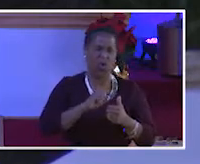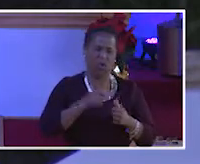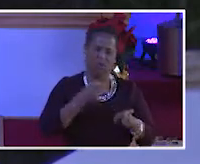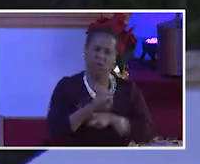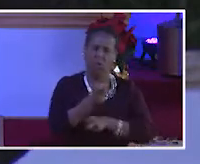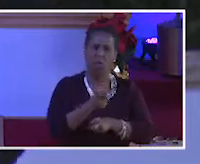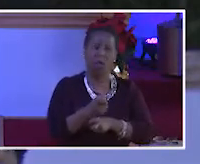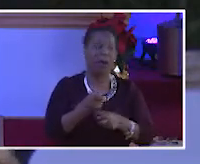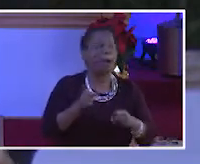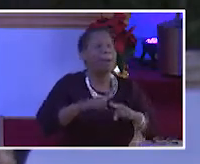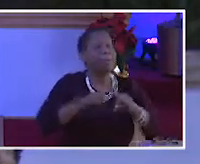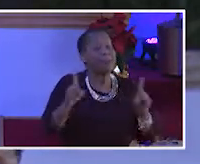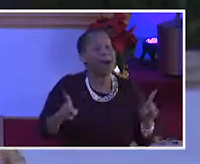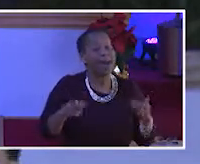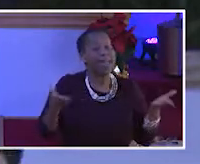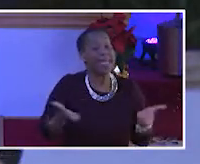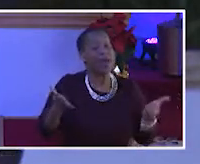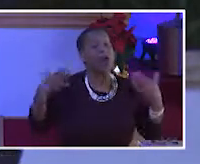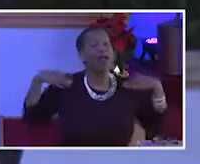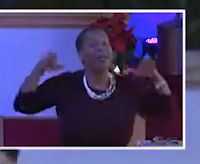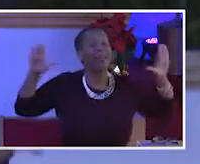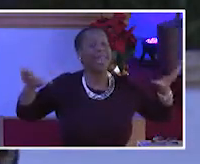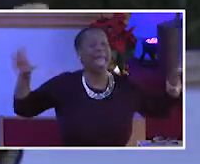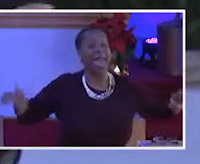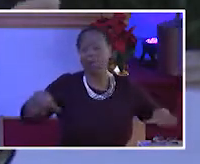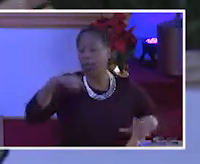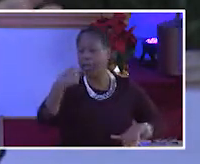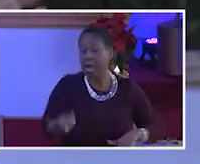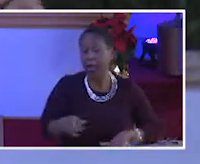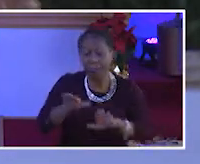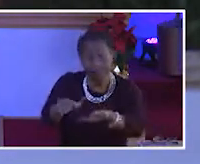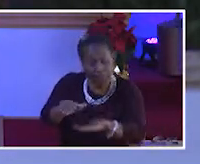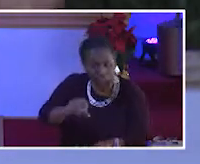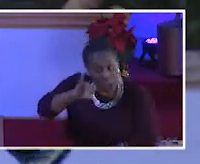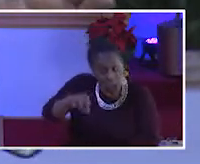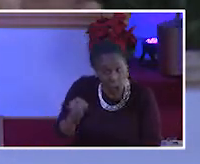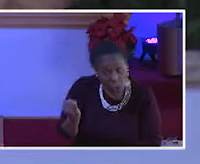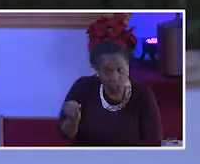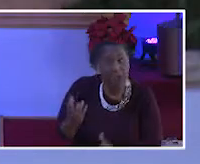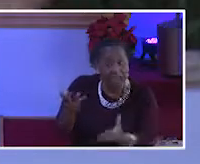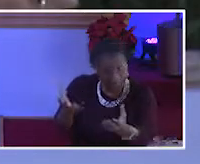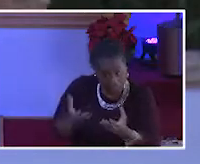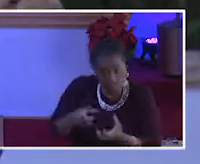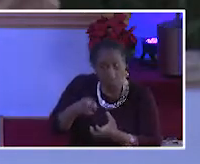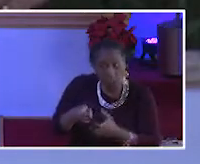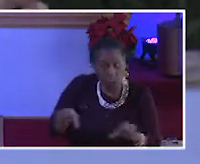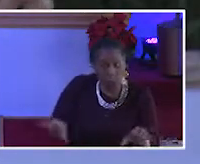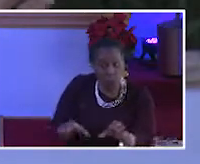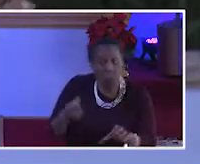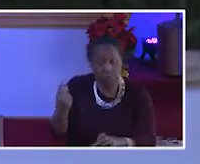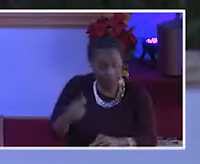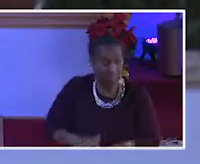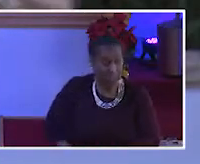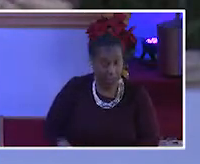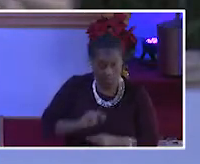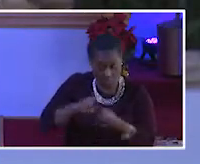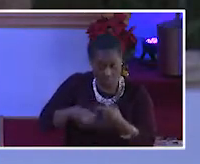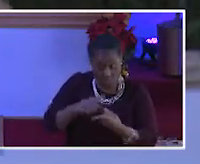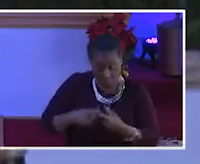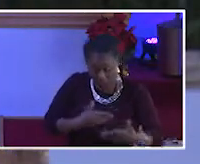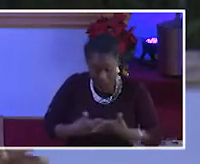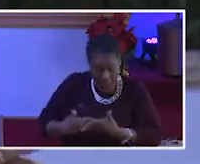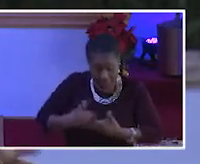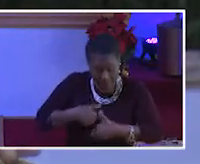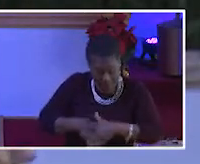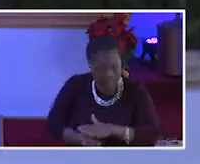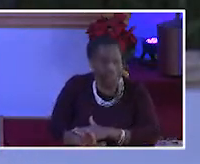fate. But here the angel tells him, Joseph, I want you to do something. When the baby